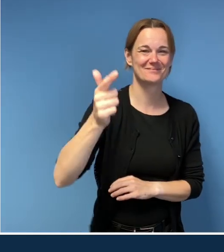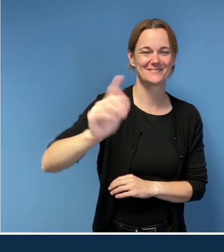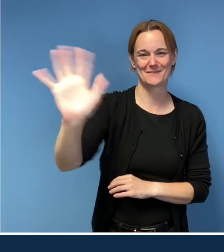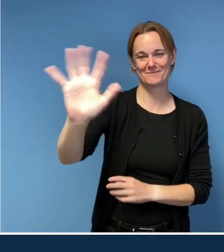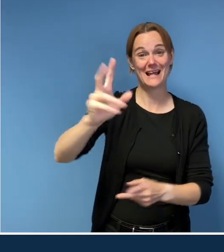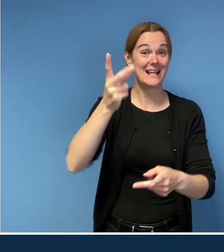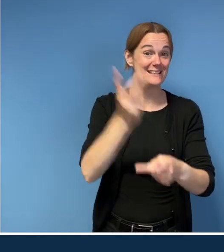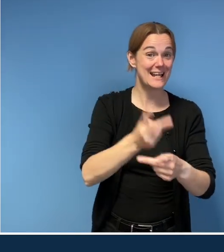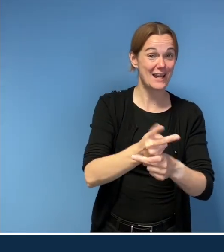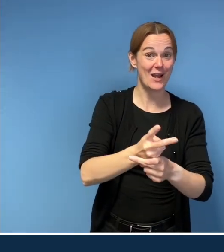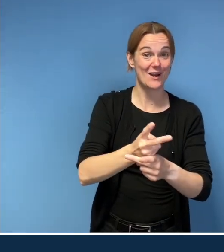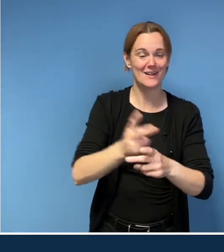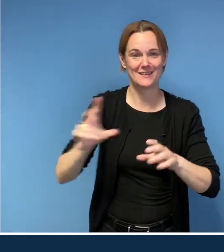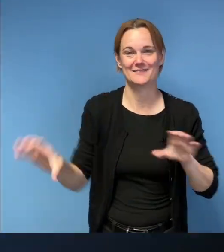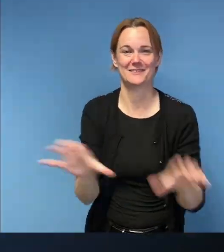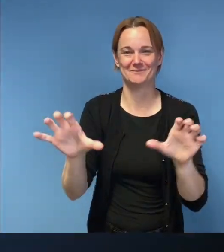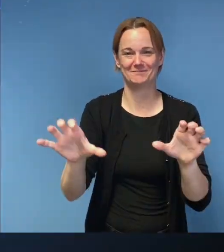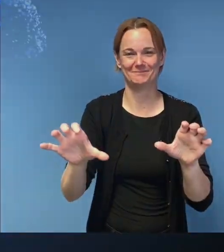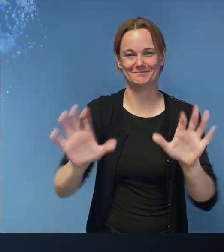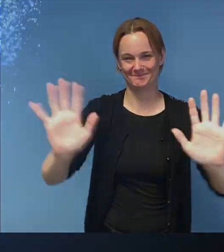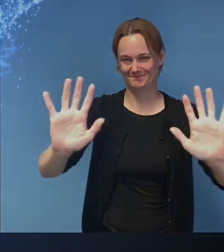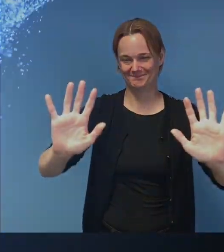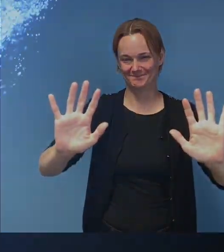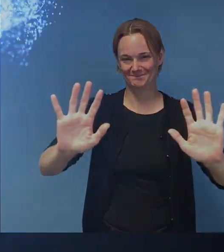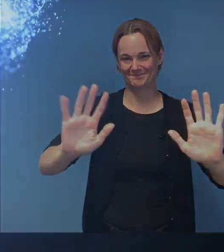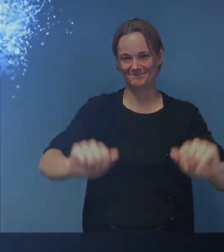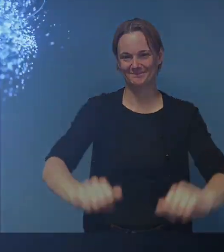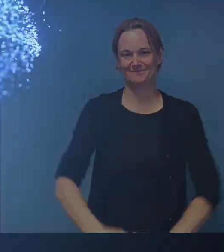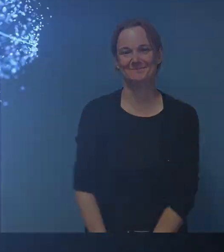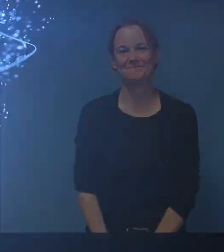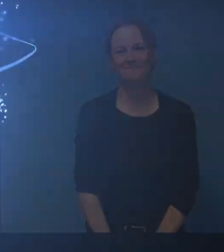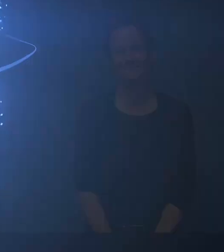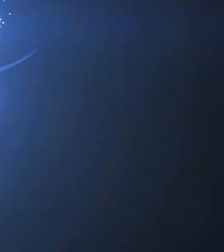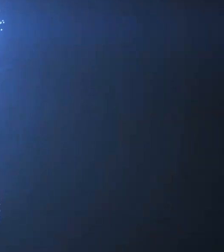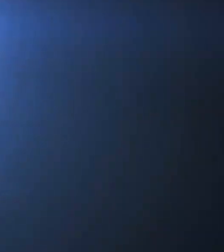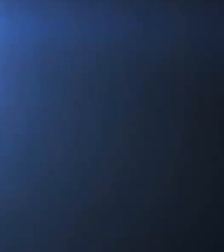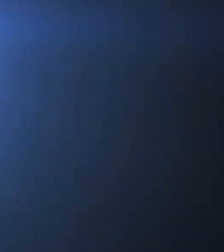care and take action. Llewellyn. Thank you.